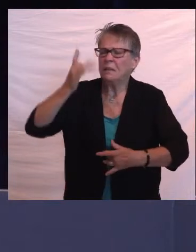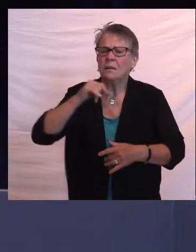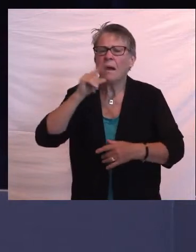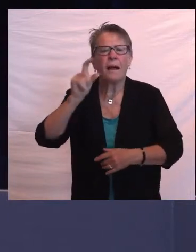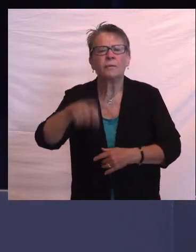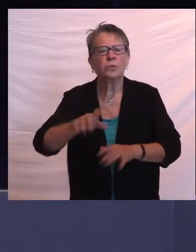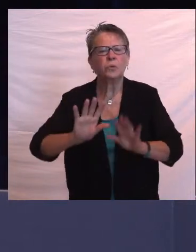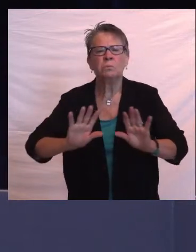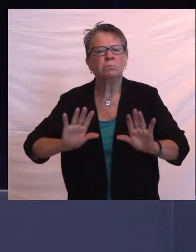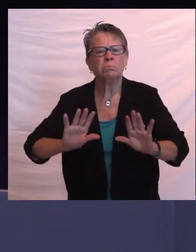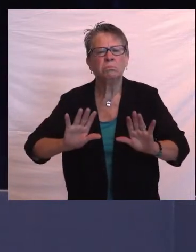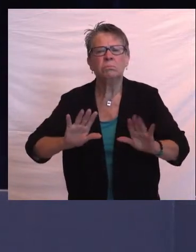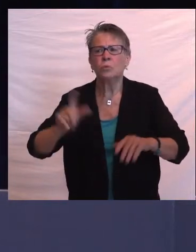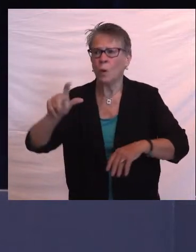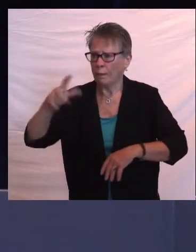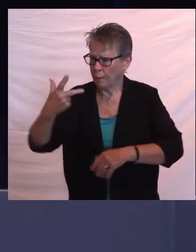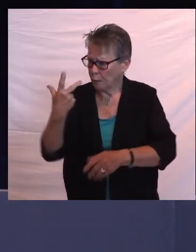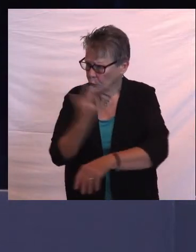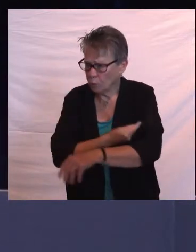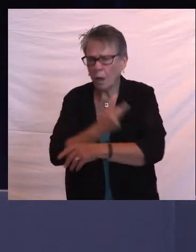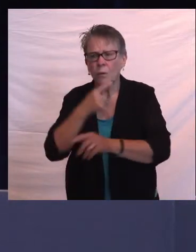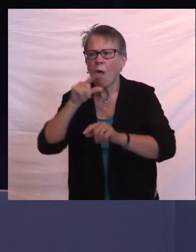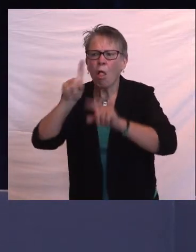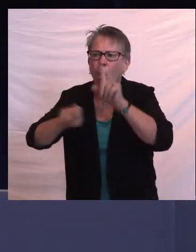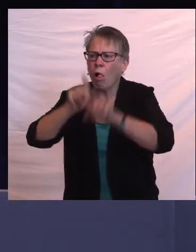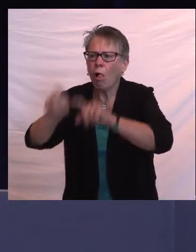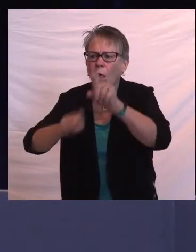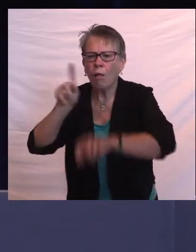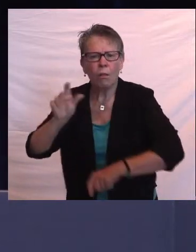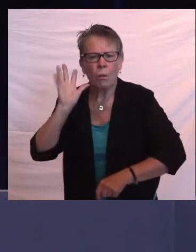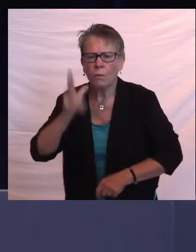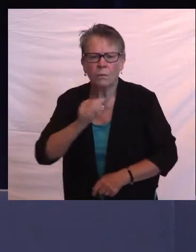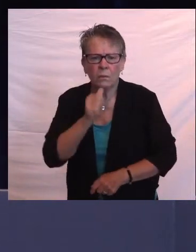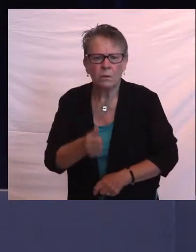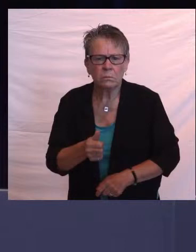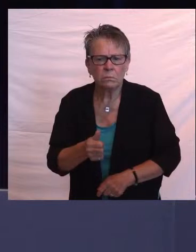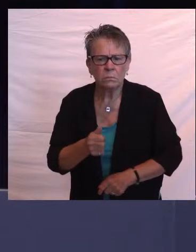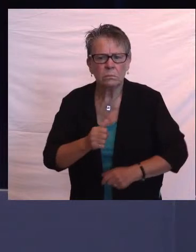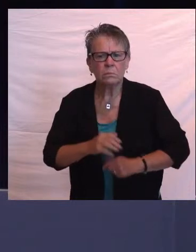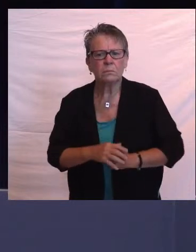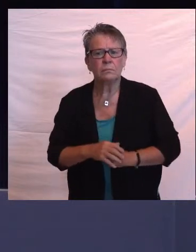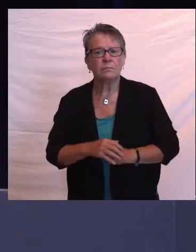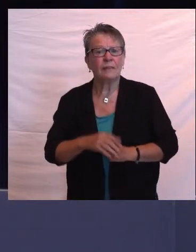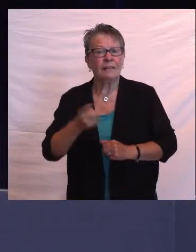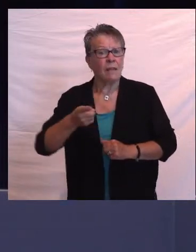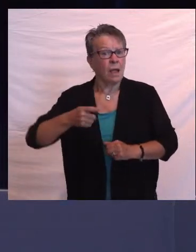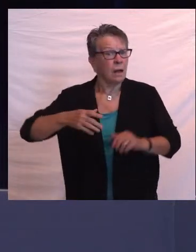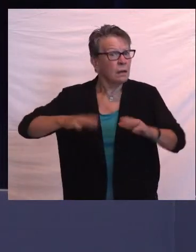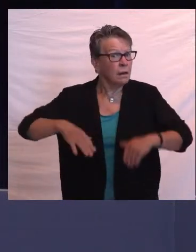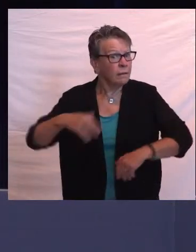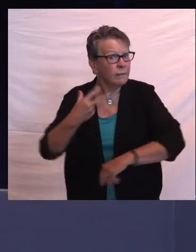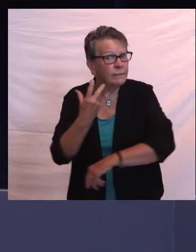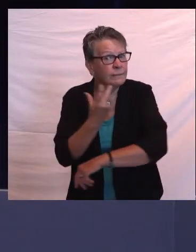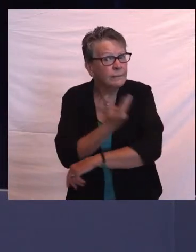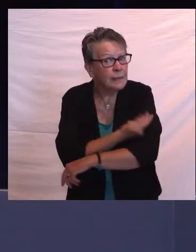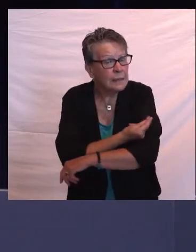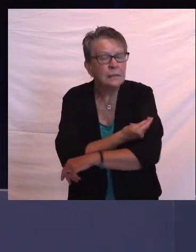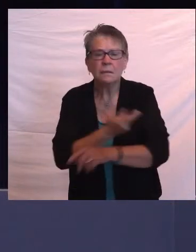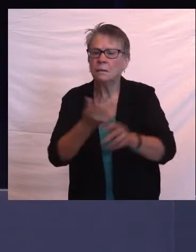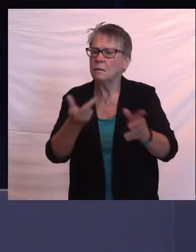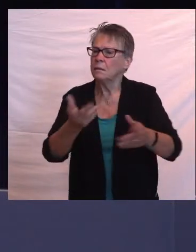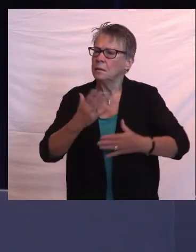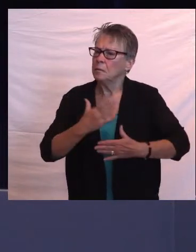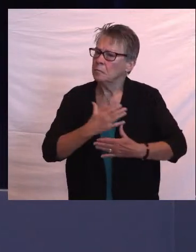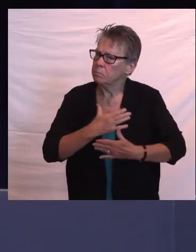So the department continues to emphasize the need for those who are not yet vaccinated to do so as soon as possible. It is